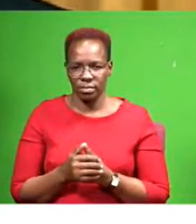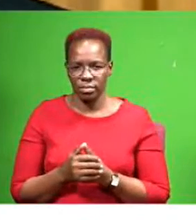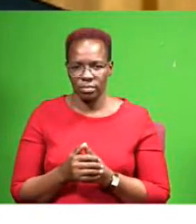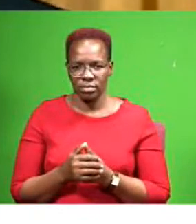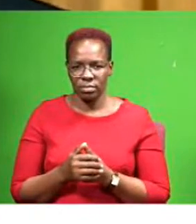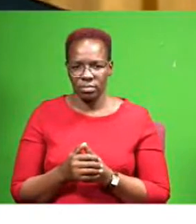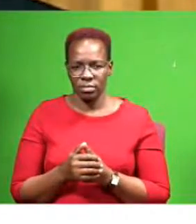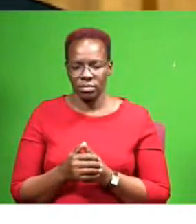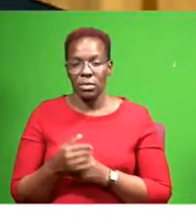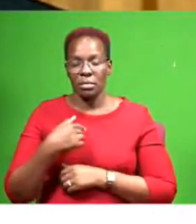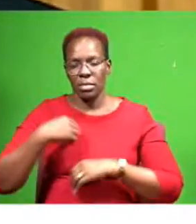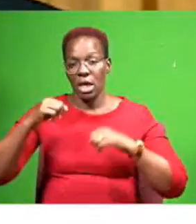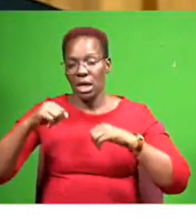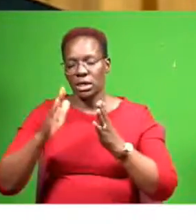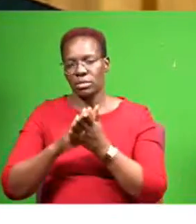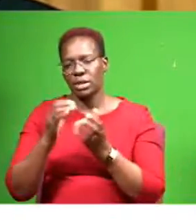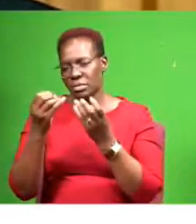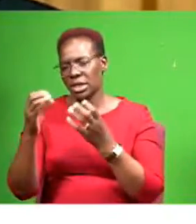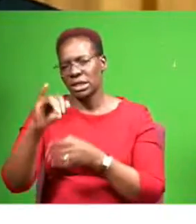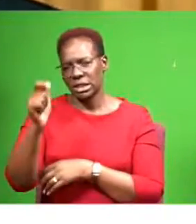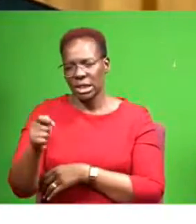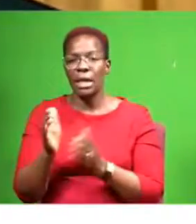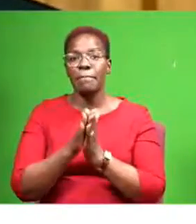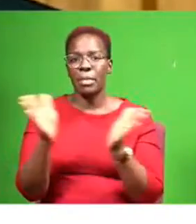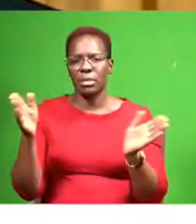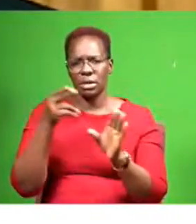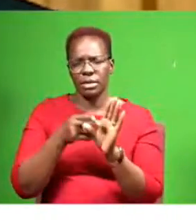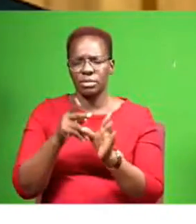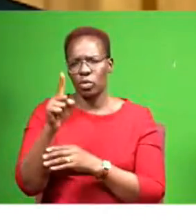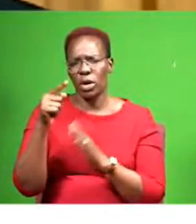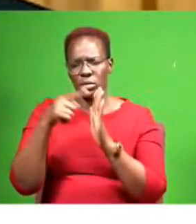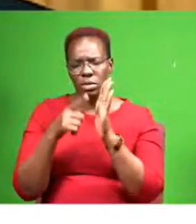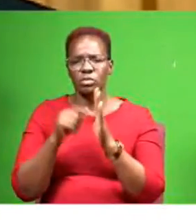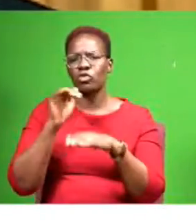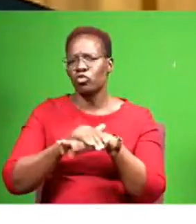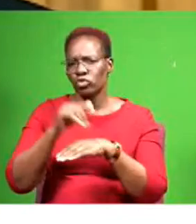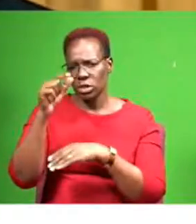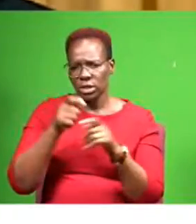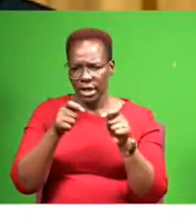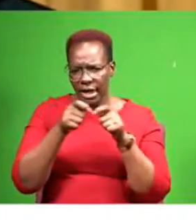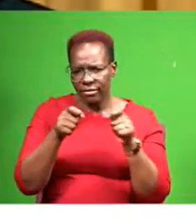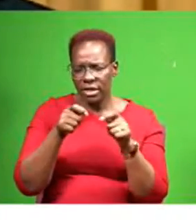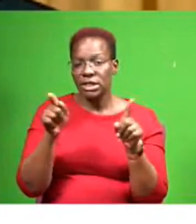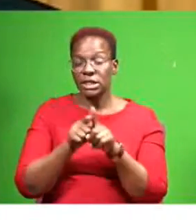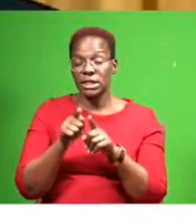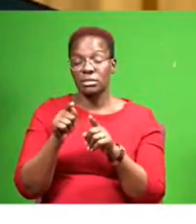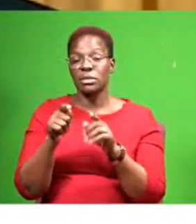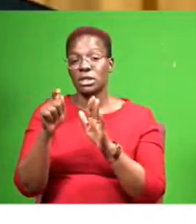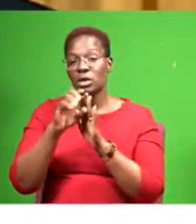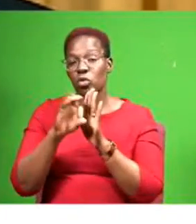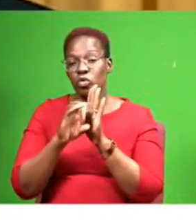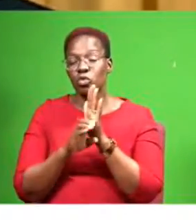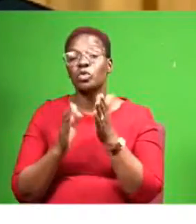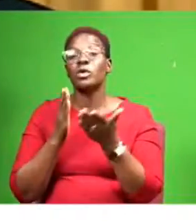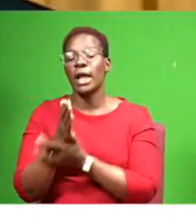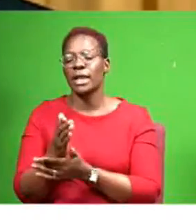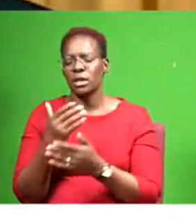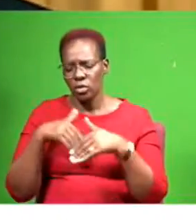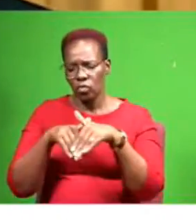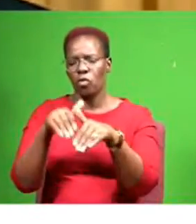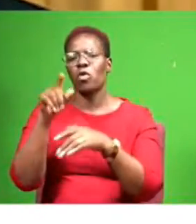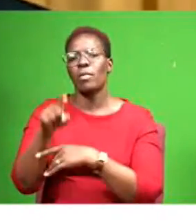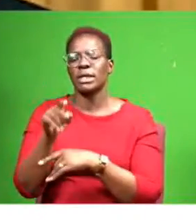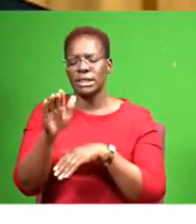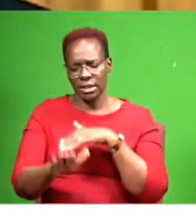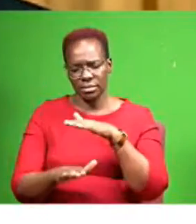So I'm in agreement with the learned judges that public participation is one of the principles of good governance, and that it's a constitutional right that must be complied with at every